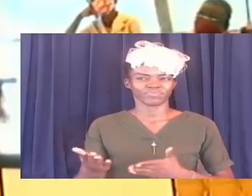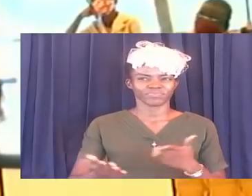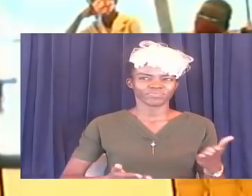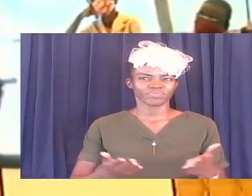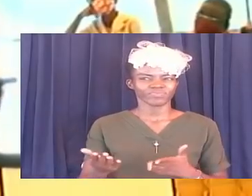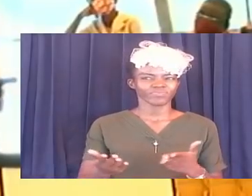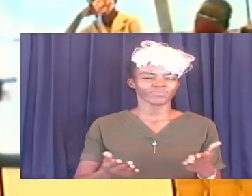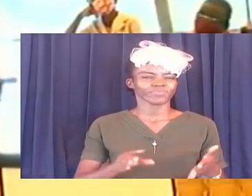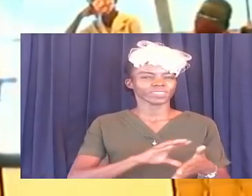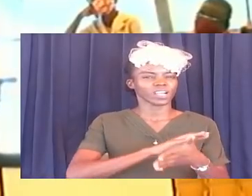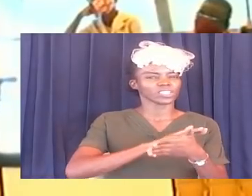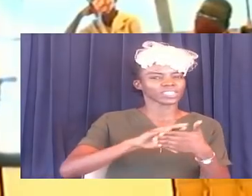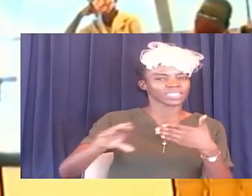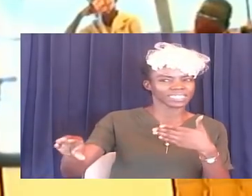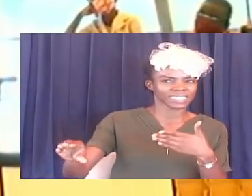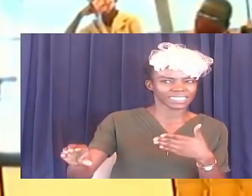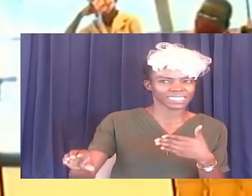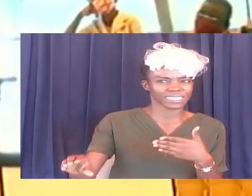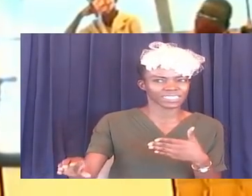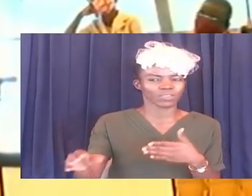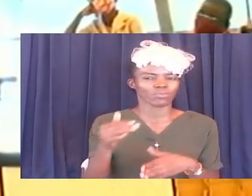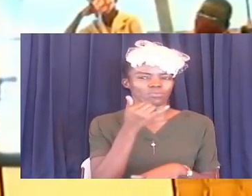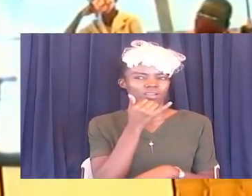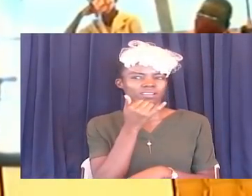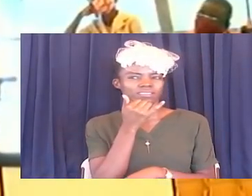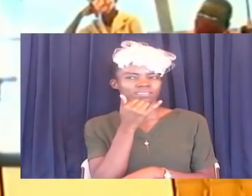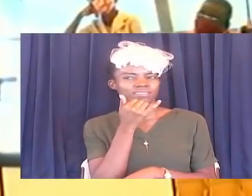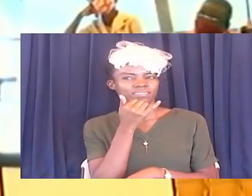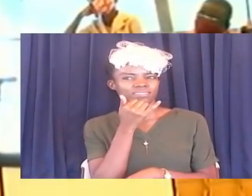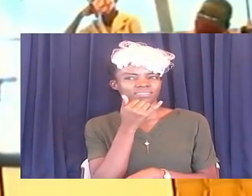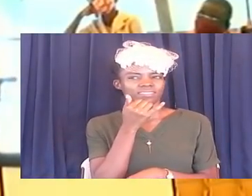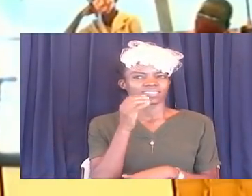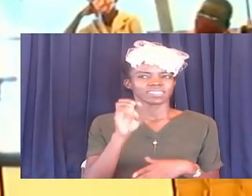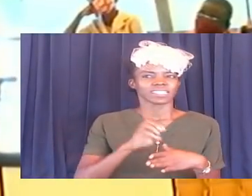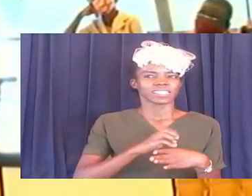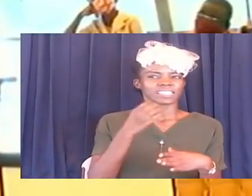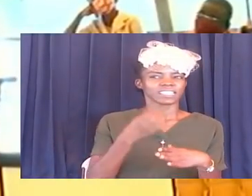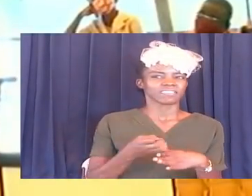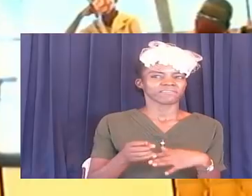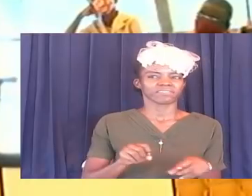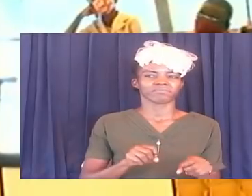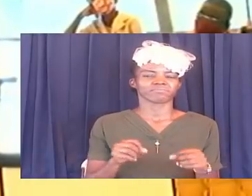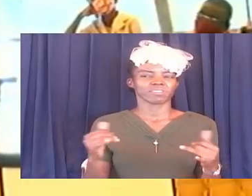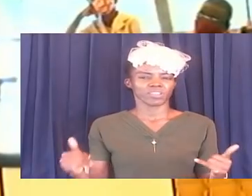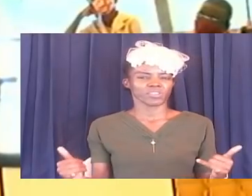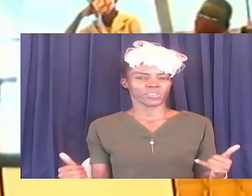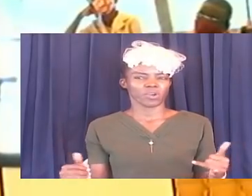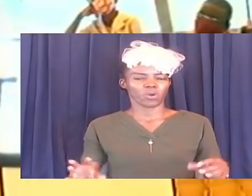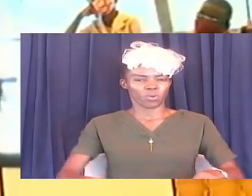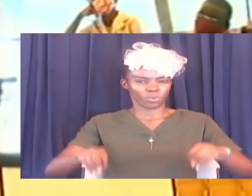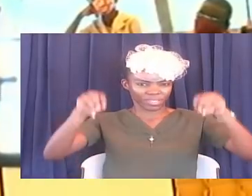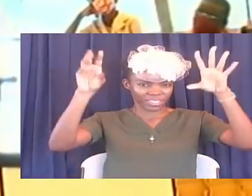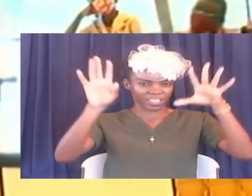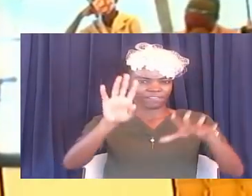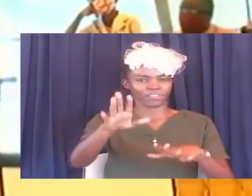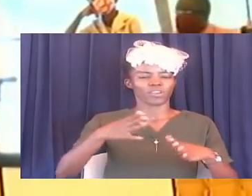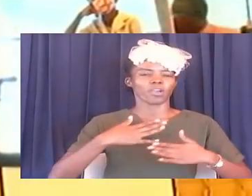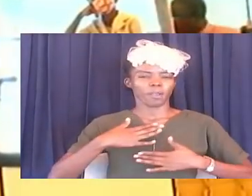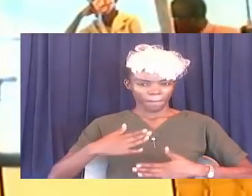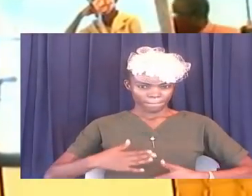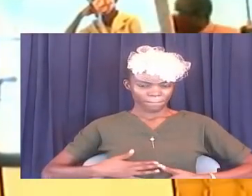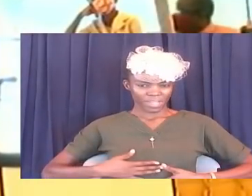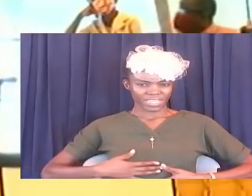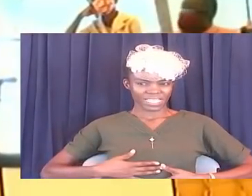iniquity unto iniquity, even so now yield your members servants